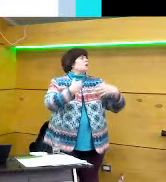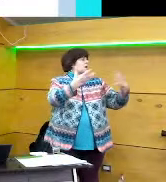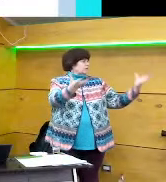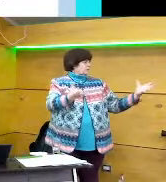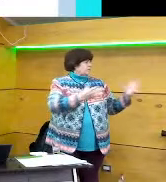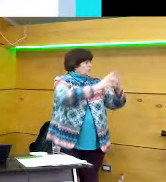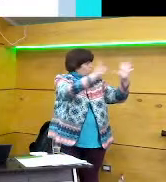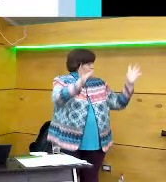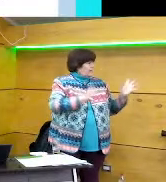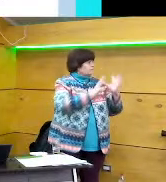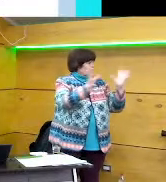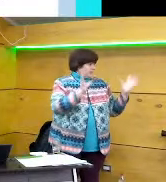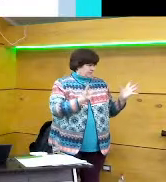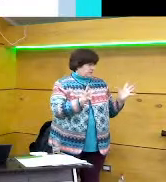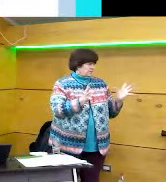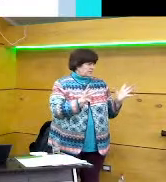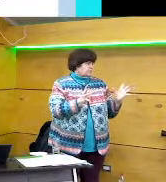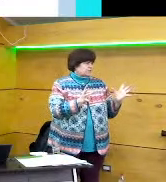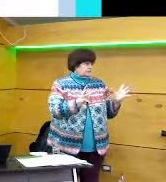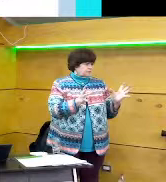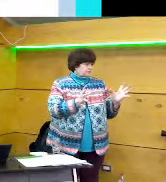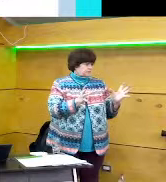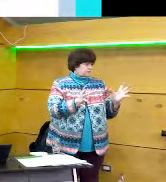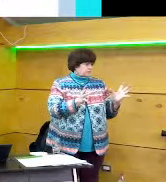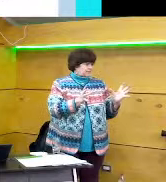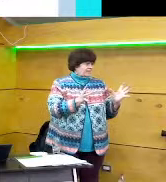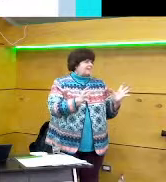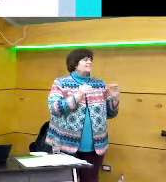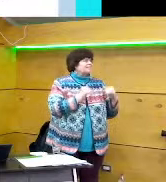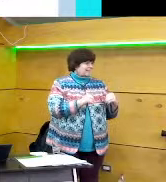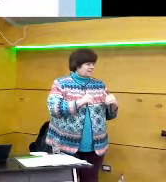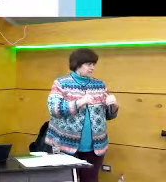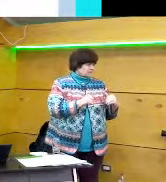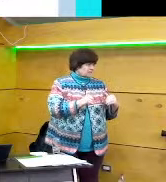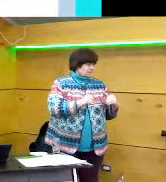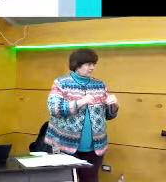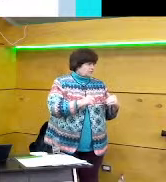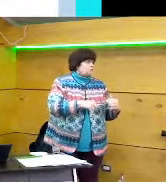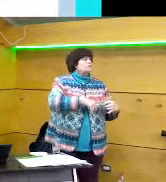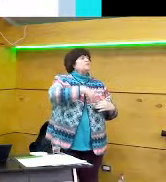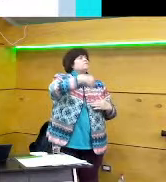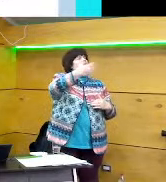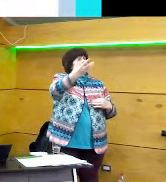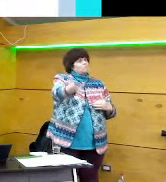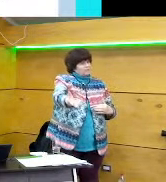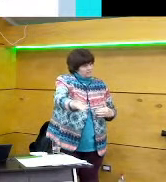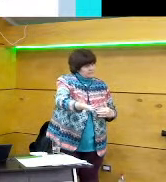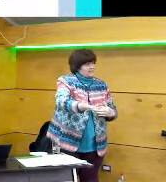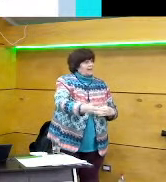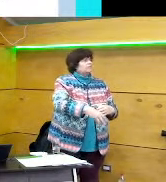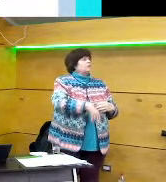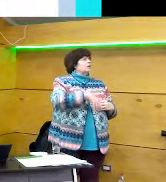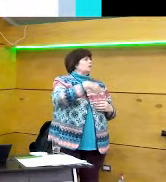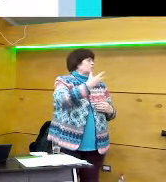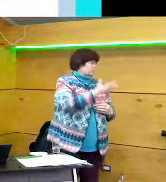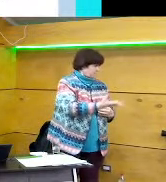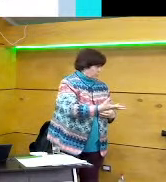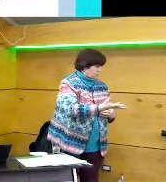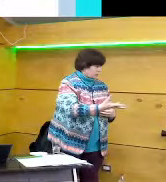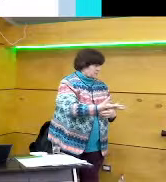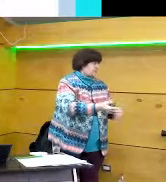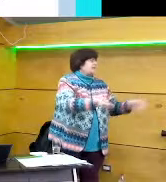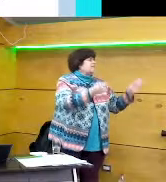you model what everybody is going to do. Later, you give them the dialogue